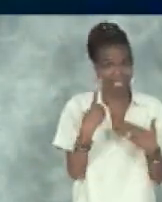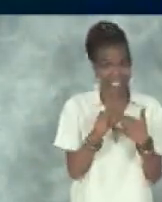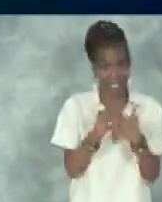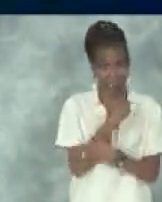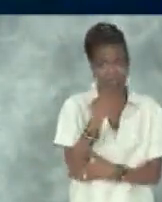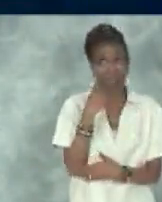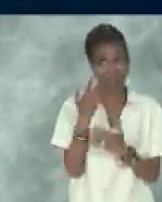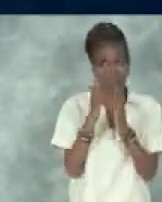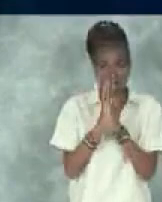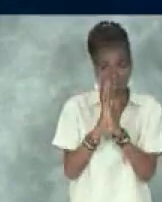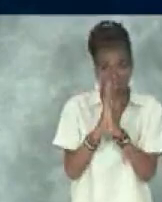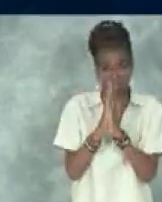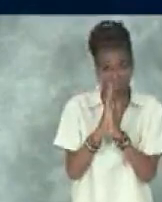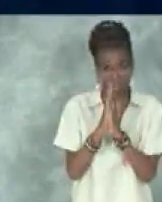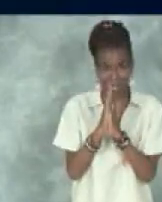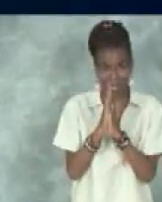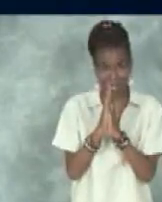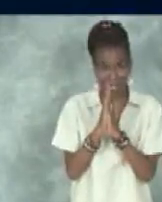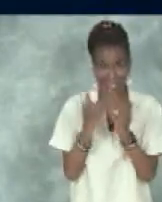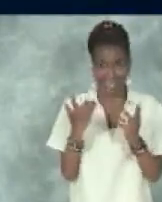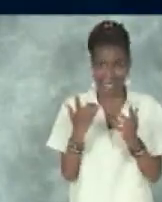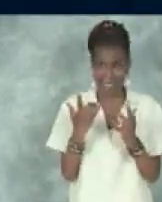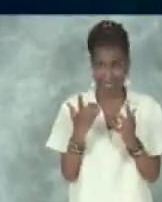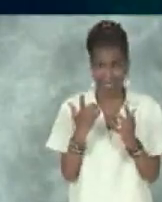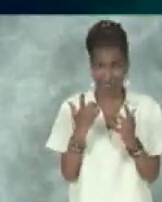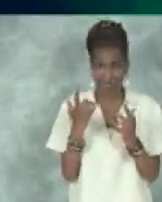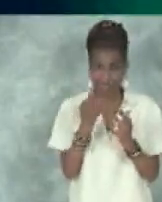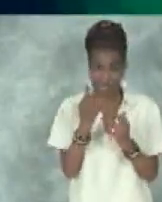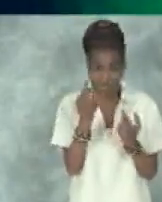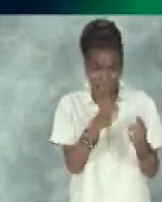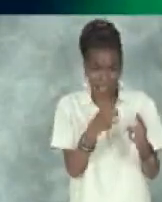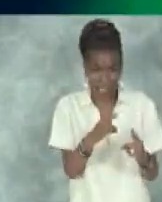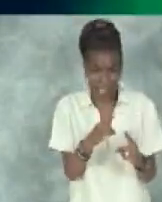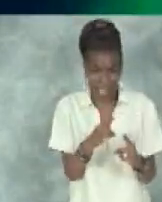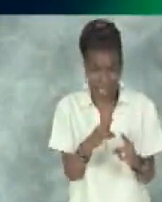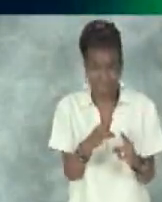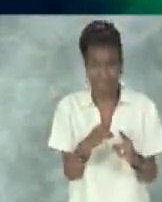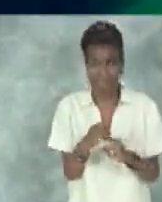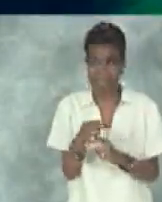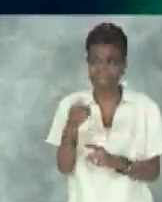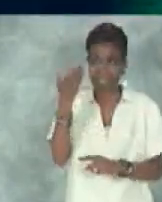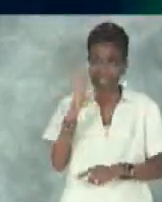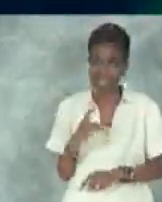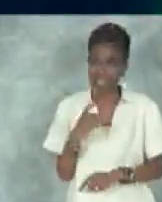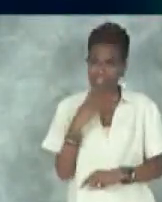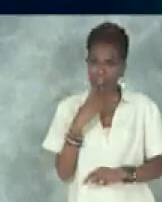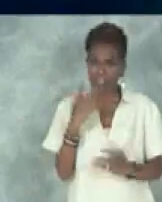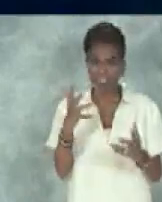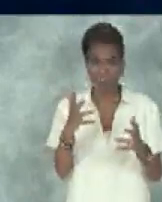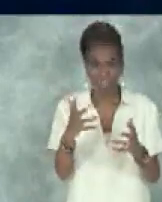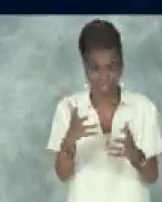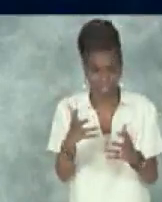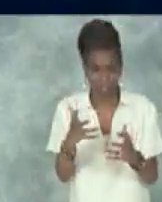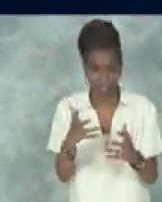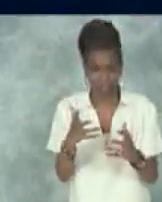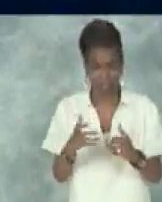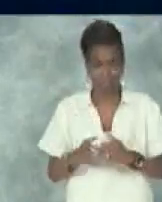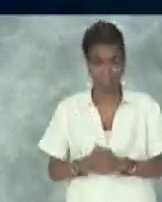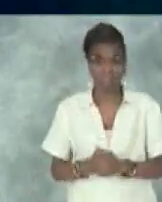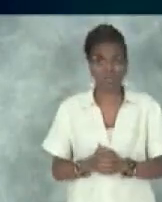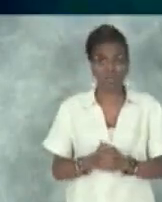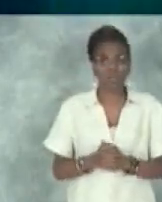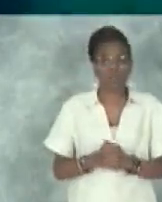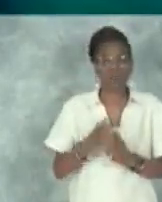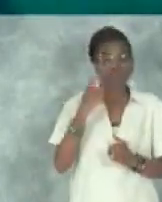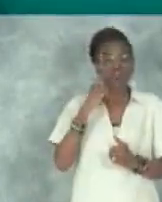sometimes for God to extend the season, but that God says that season is over. That's why the real question